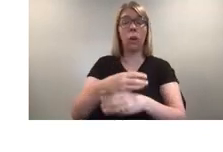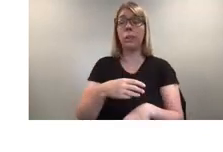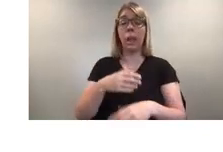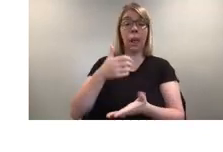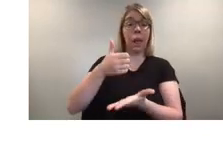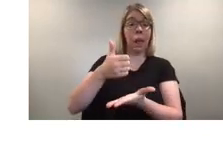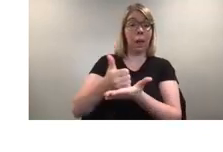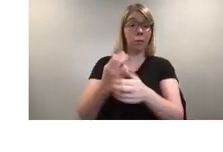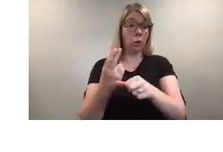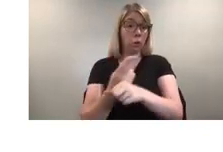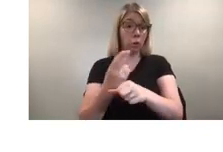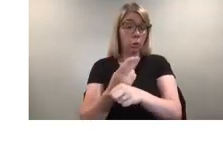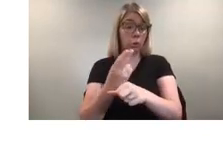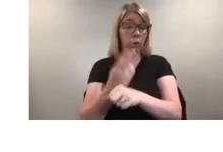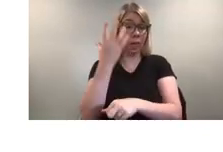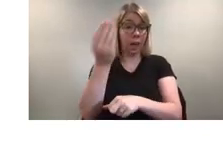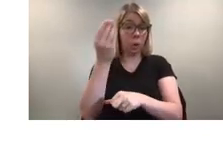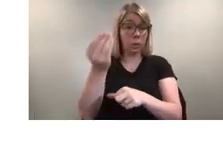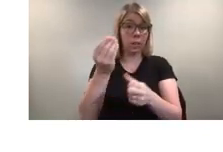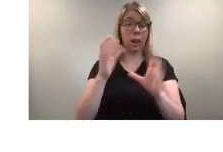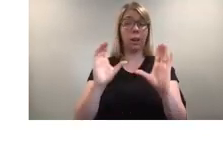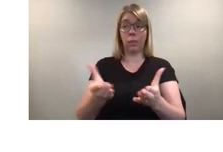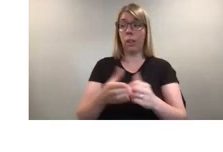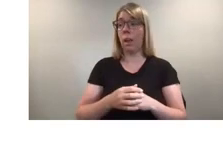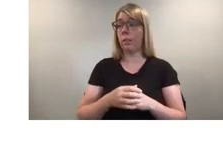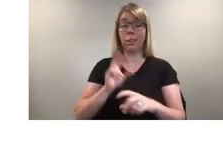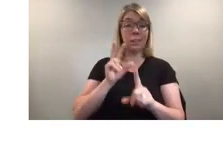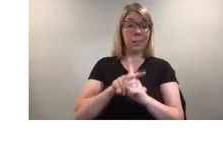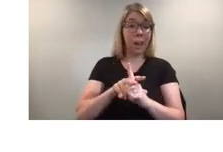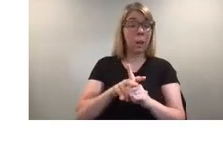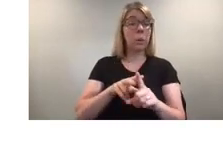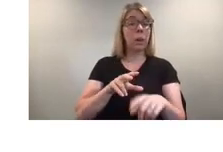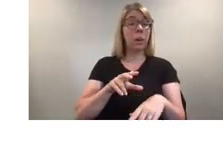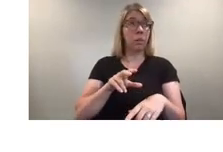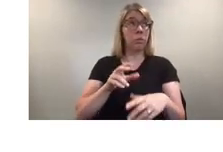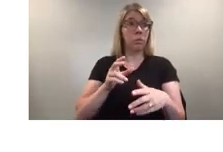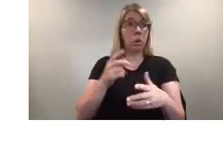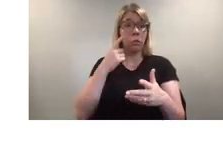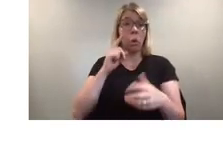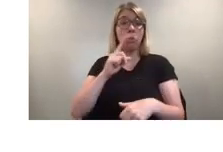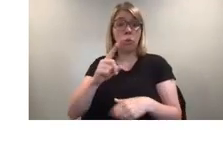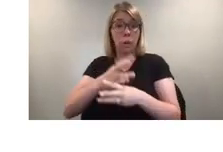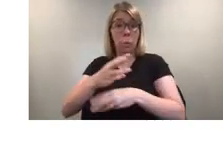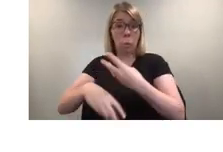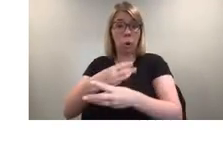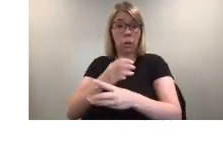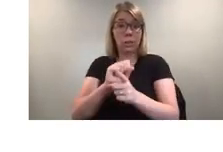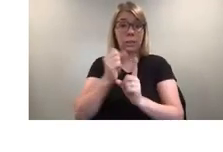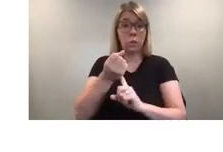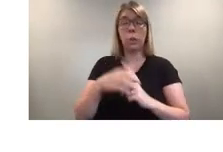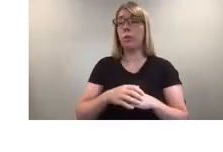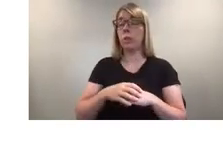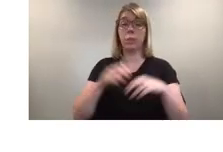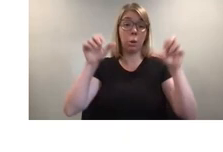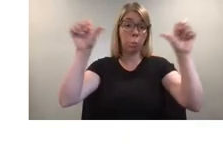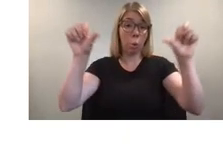an assignment that is applicable in real-world situations, disseminated outside the classroom, outside the school, posted publicly,